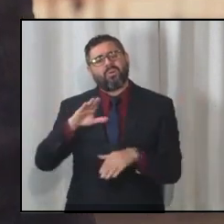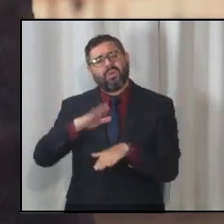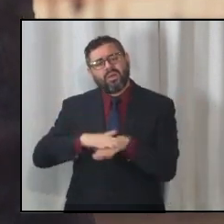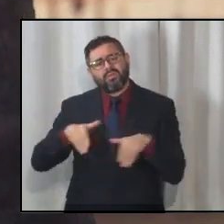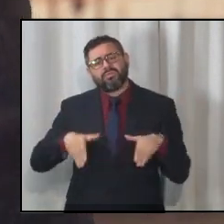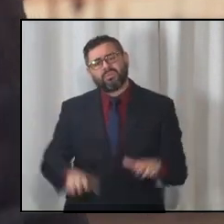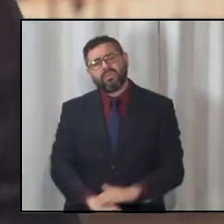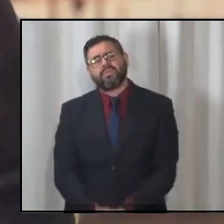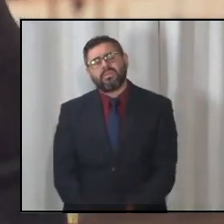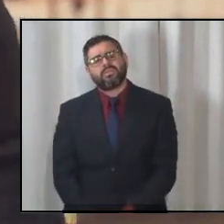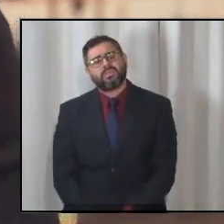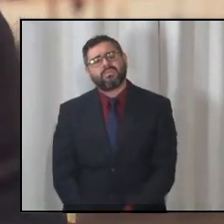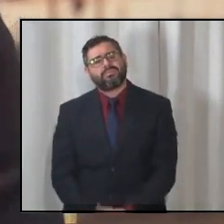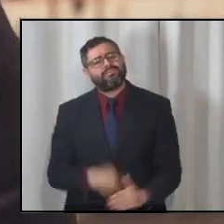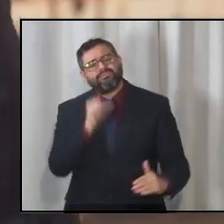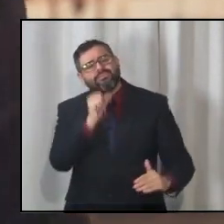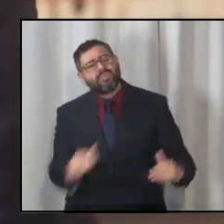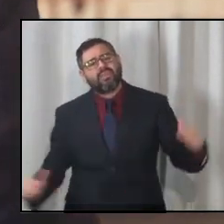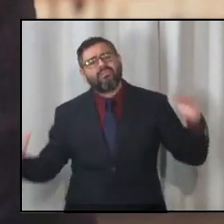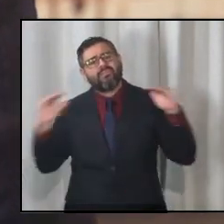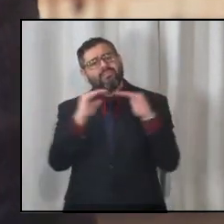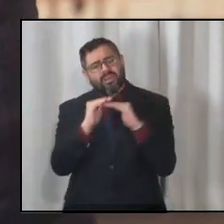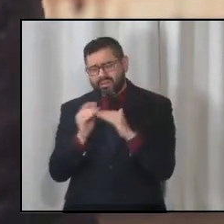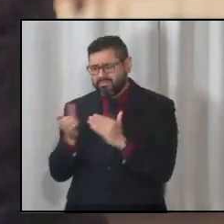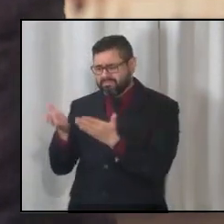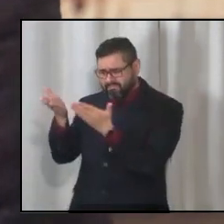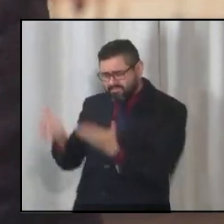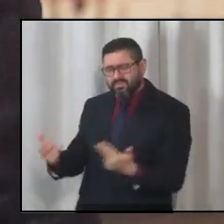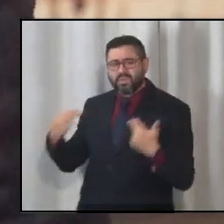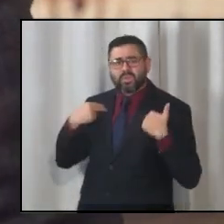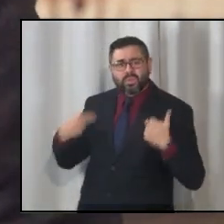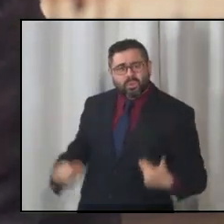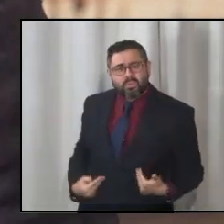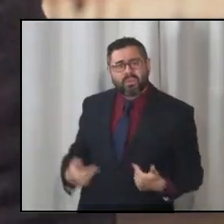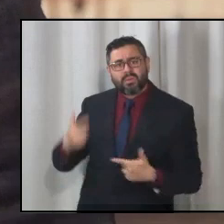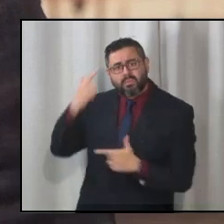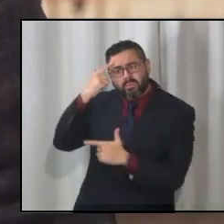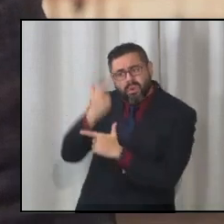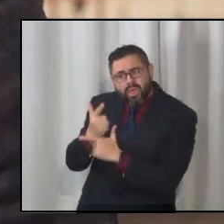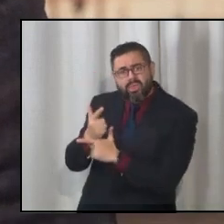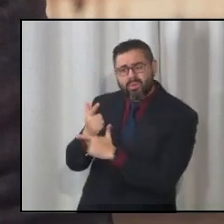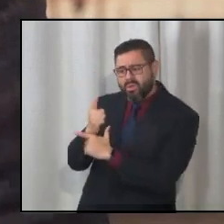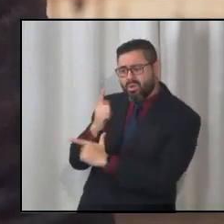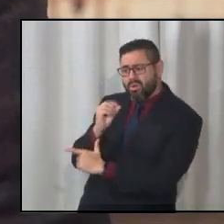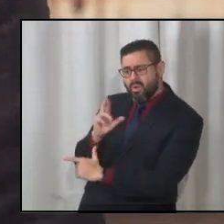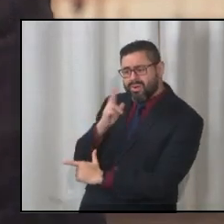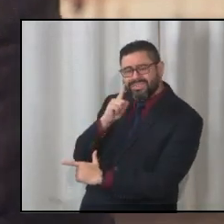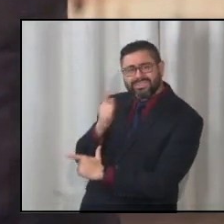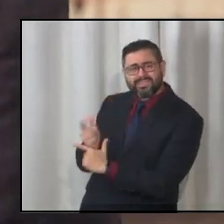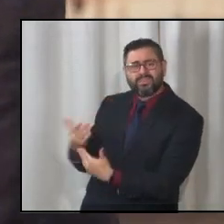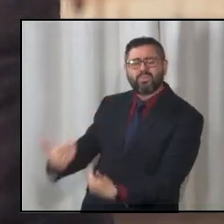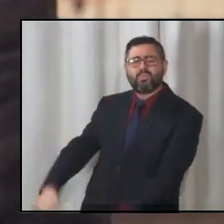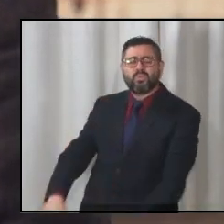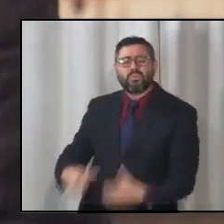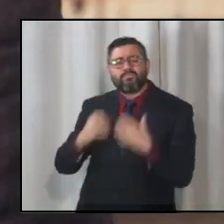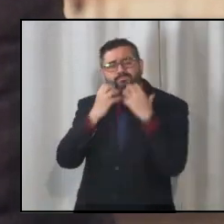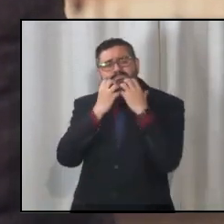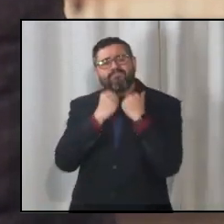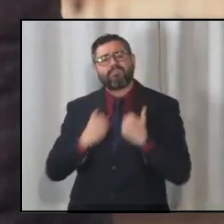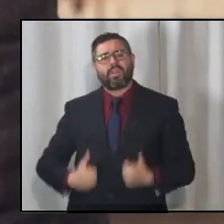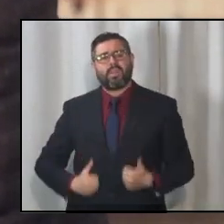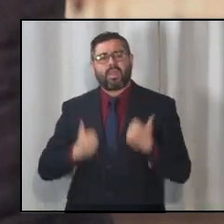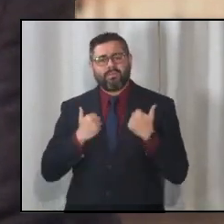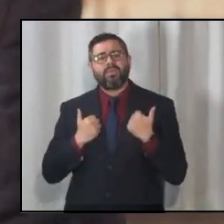unacceptable. That's someone's loved one, brother, sister. We will do all that we can to ensure